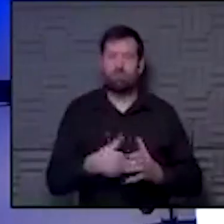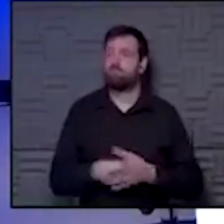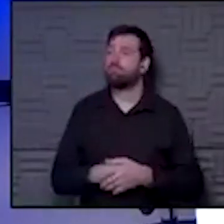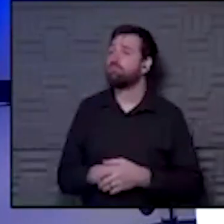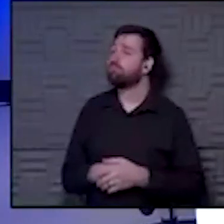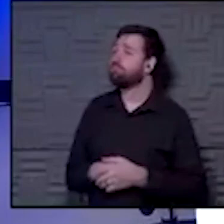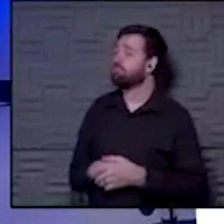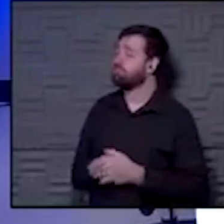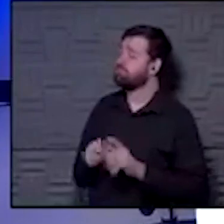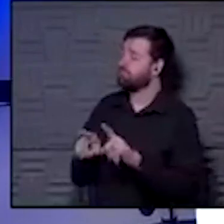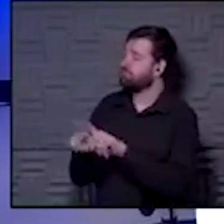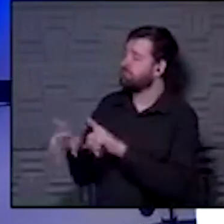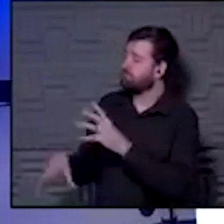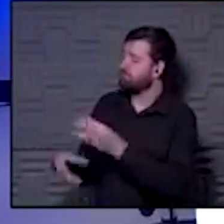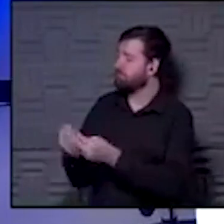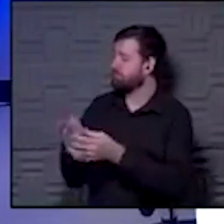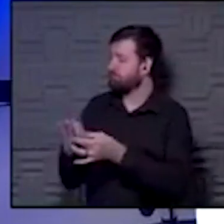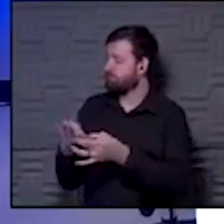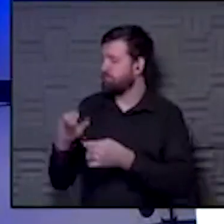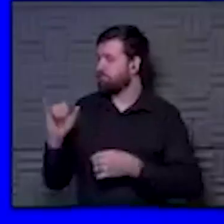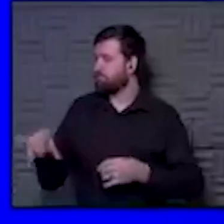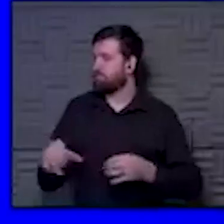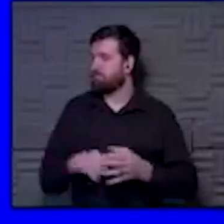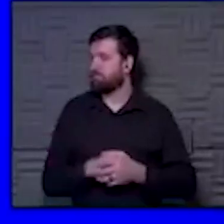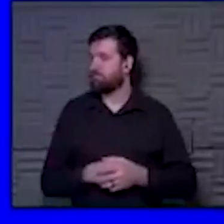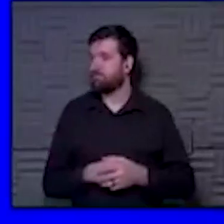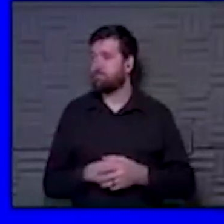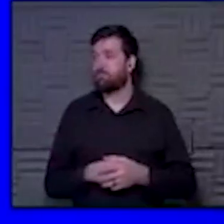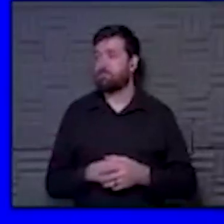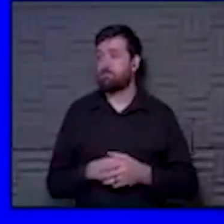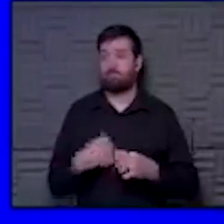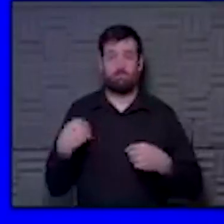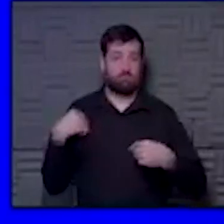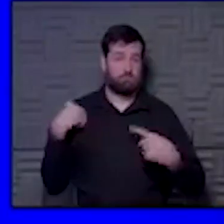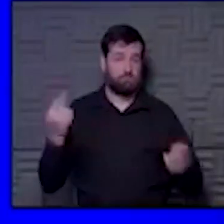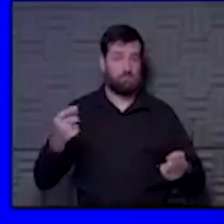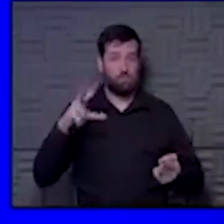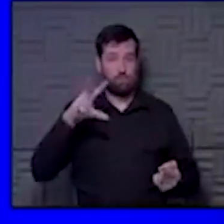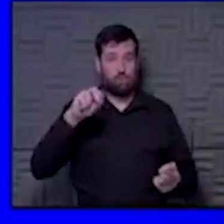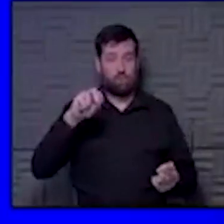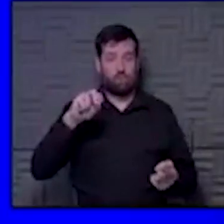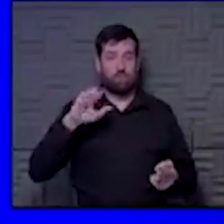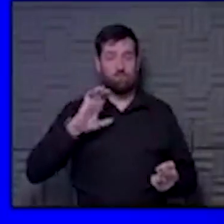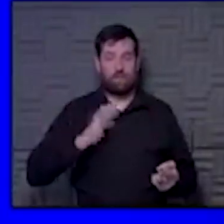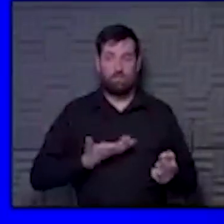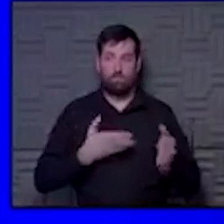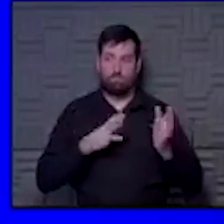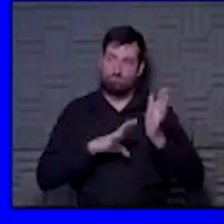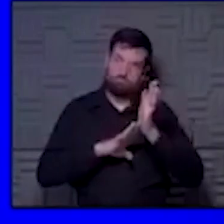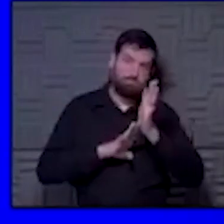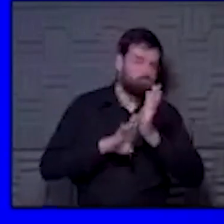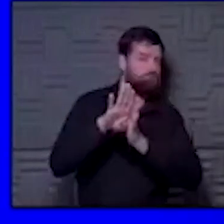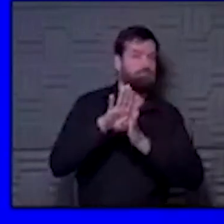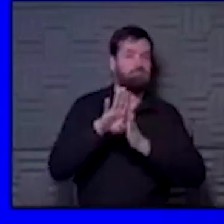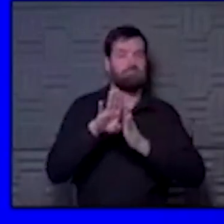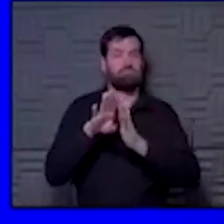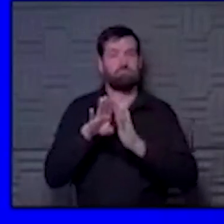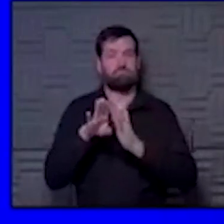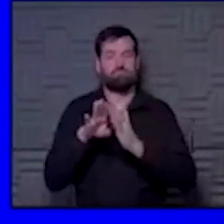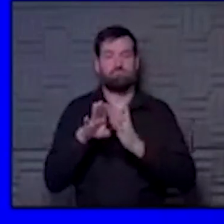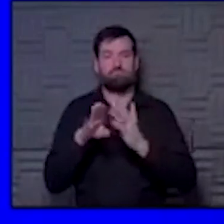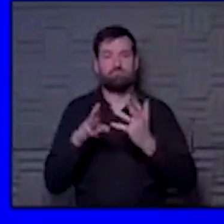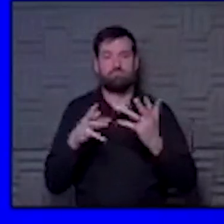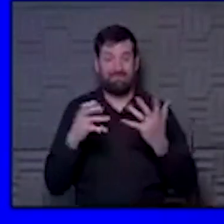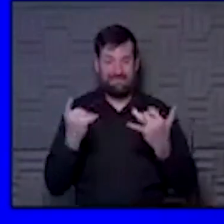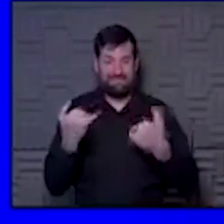to piggyback onto that, we've done 30 so far. Our big ramp up and full steam ahead